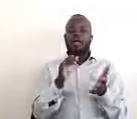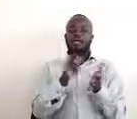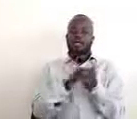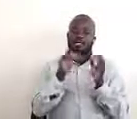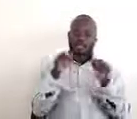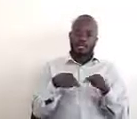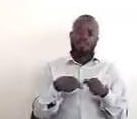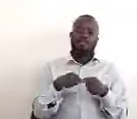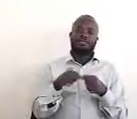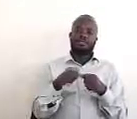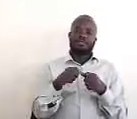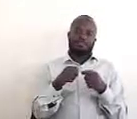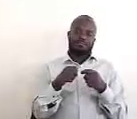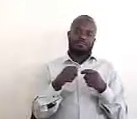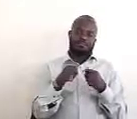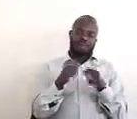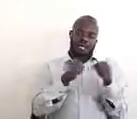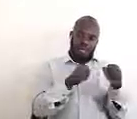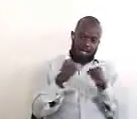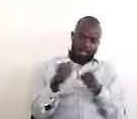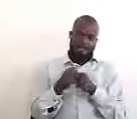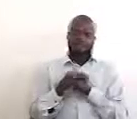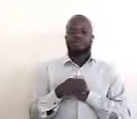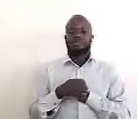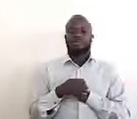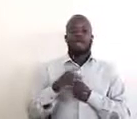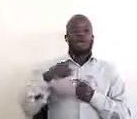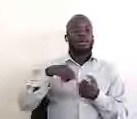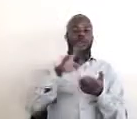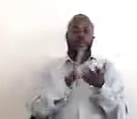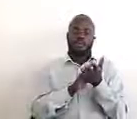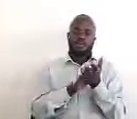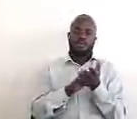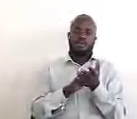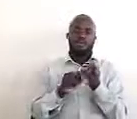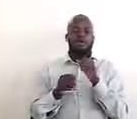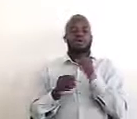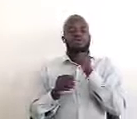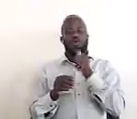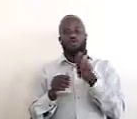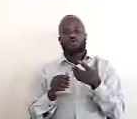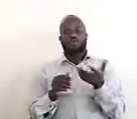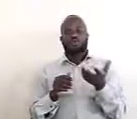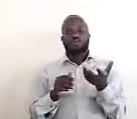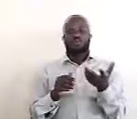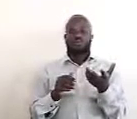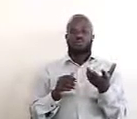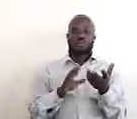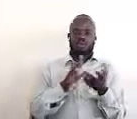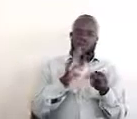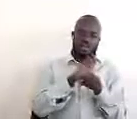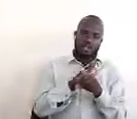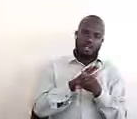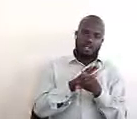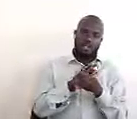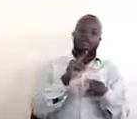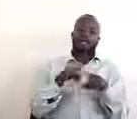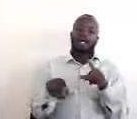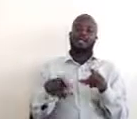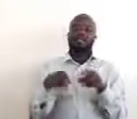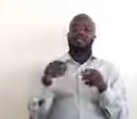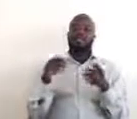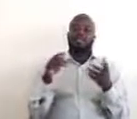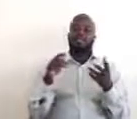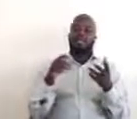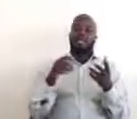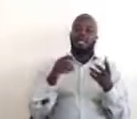there. So that can be tricky. We recommend not to supersize, and also if you've ever seen